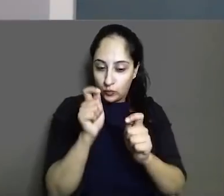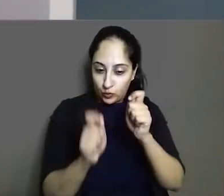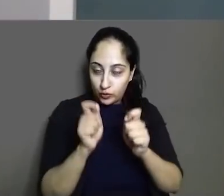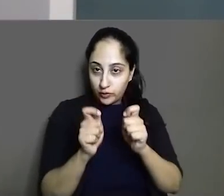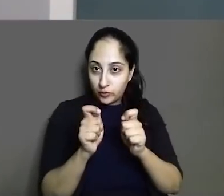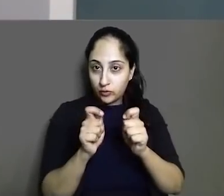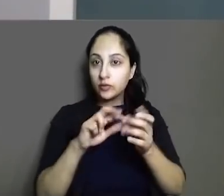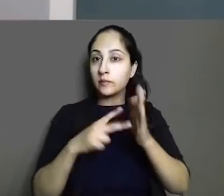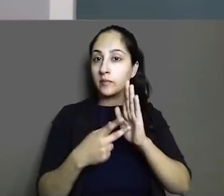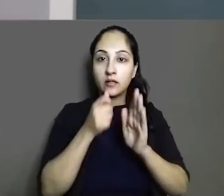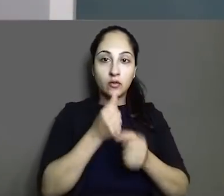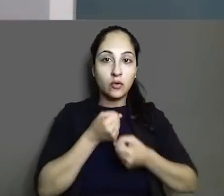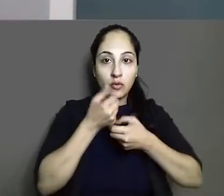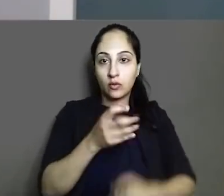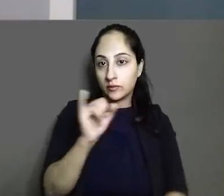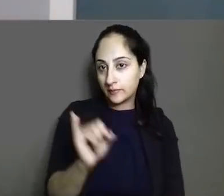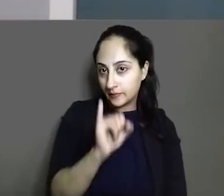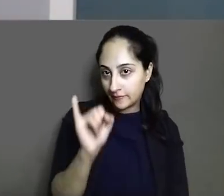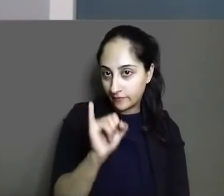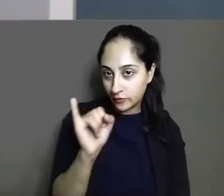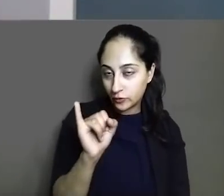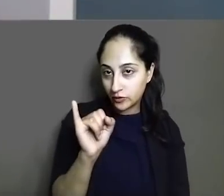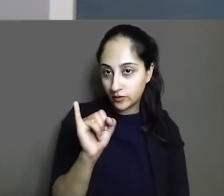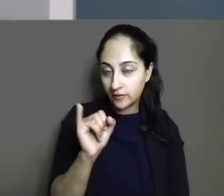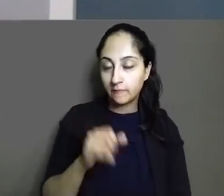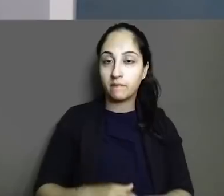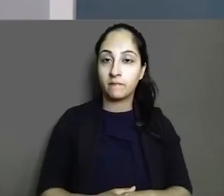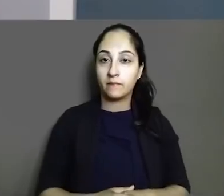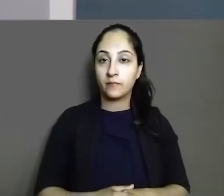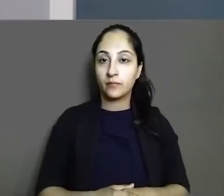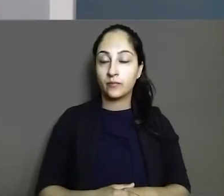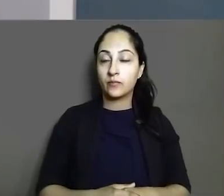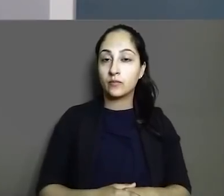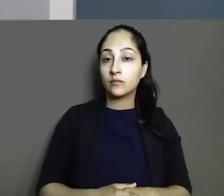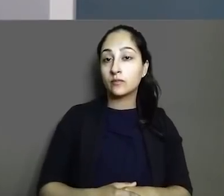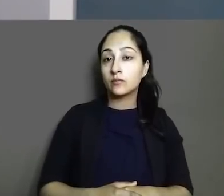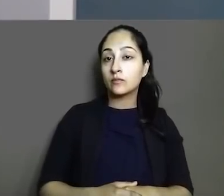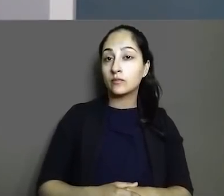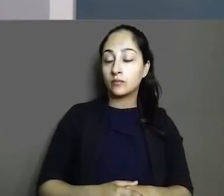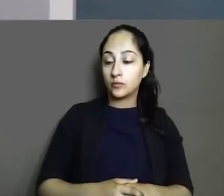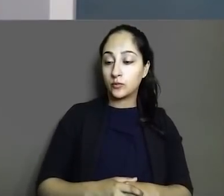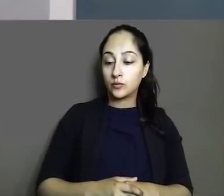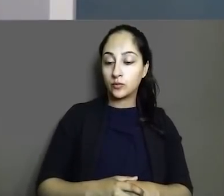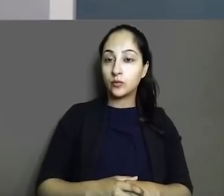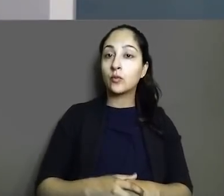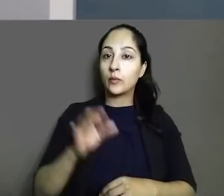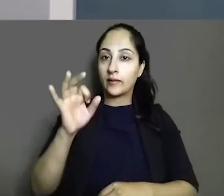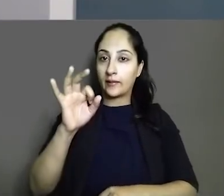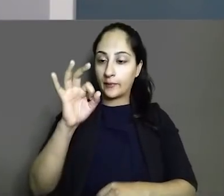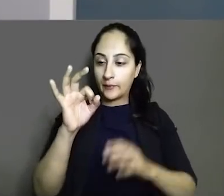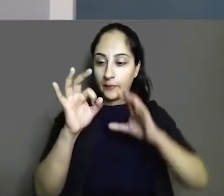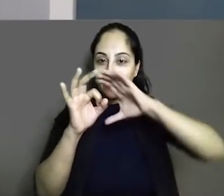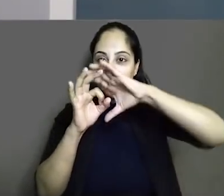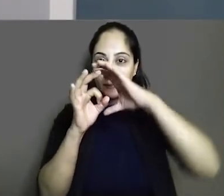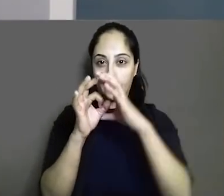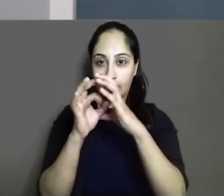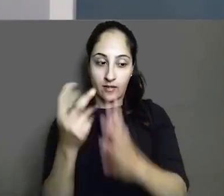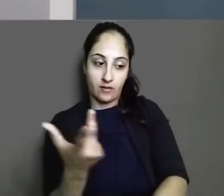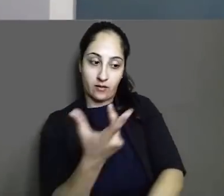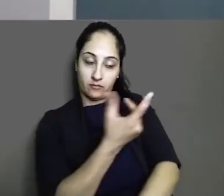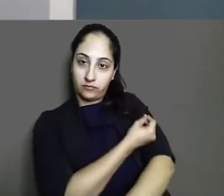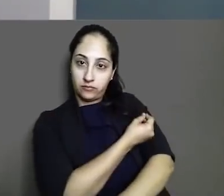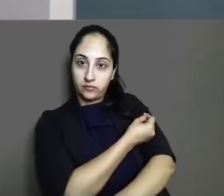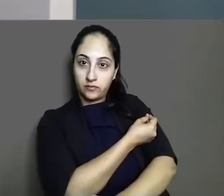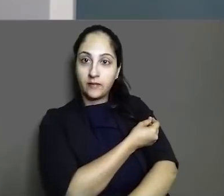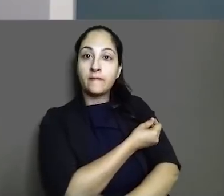in the fridge because DNA is less fragile than mRNA. So they may be easier to access than the